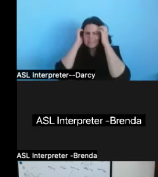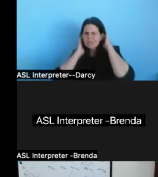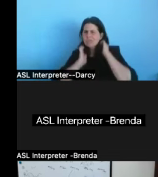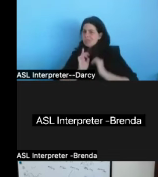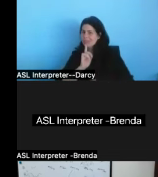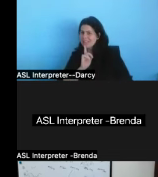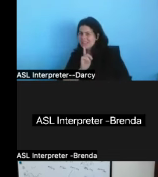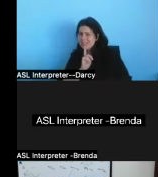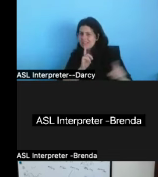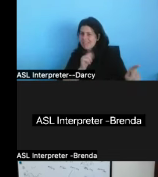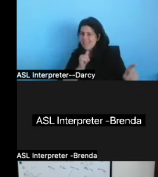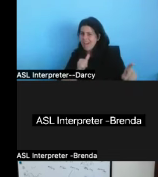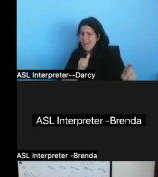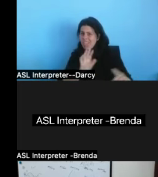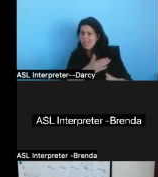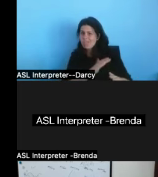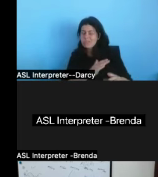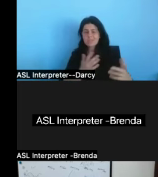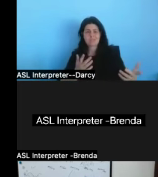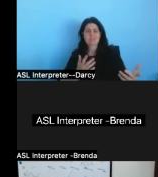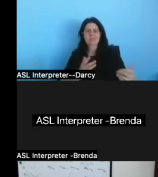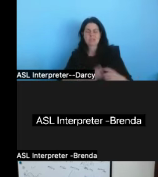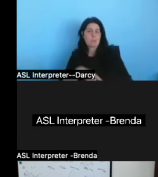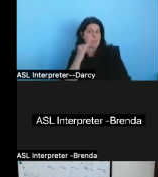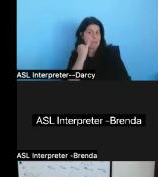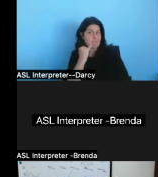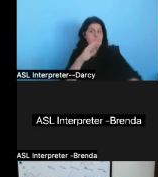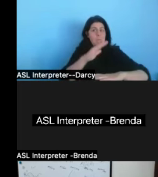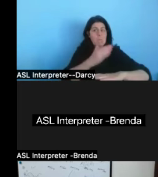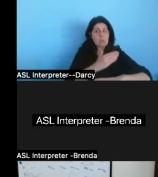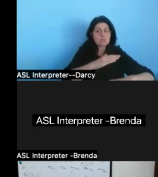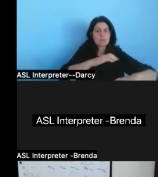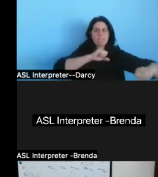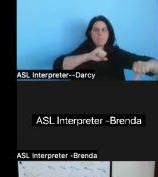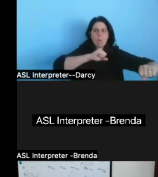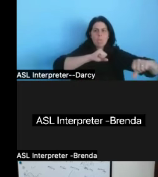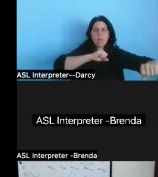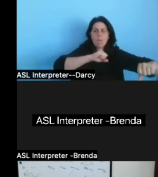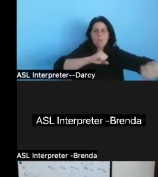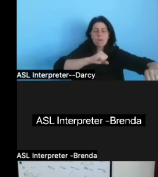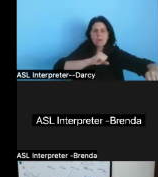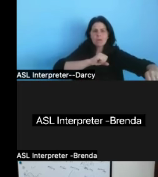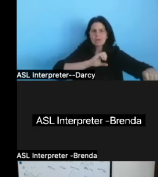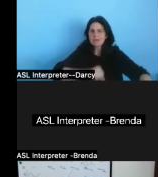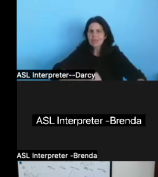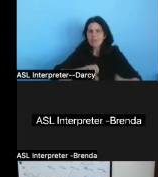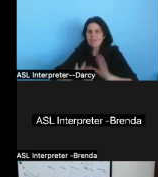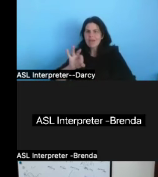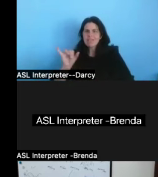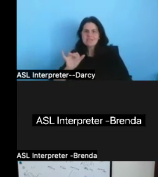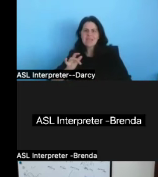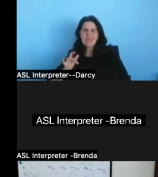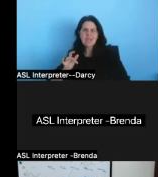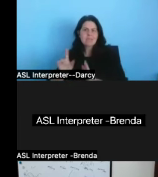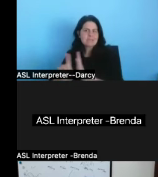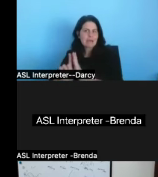music? And I kind of said, well, you know, if it is the music, can we recover those same signals from the audio files? And the answer to that